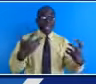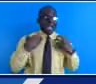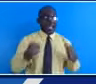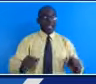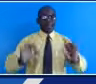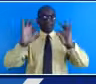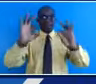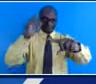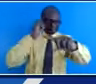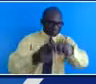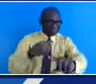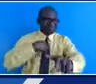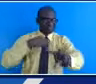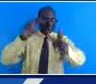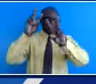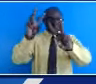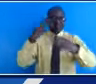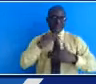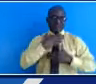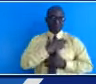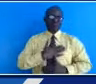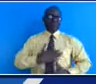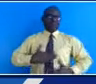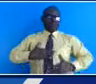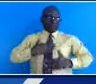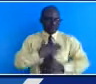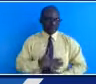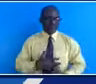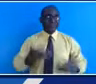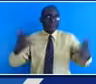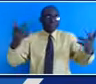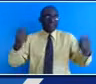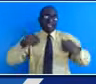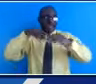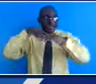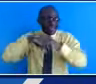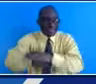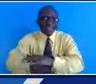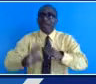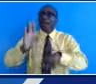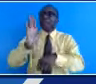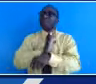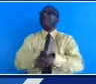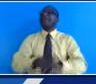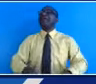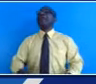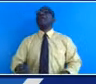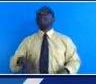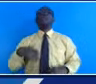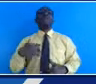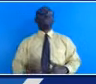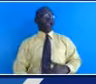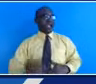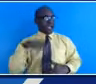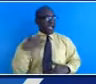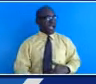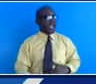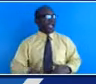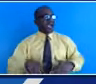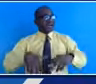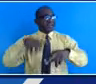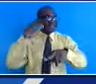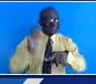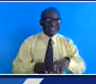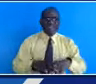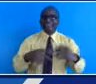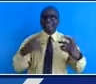doing what we do, and that's entertaining people and making people happy, and that's what's kind of been missed of late. So thanks for having me.